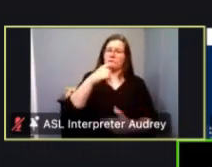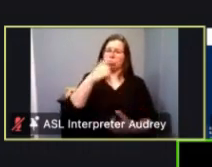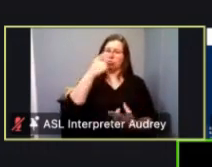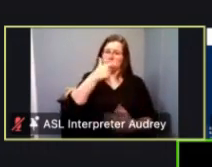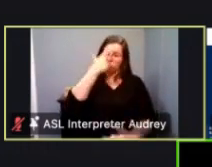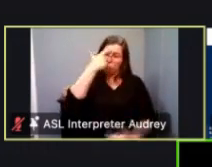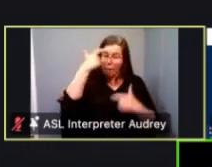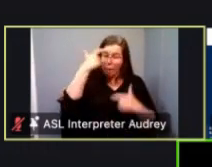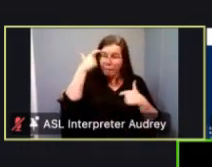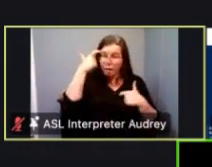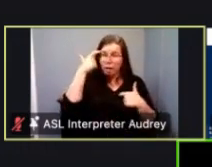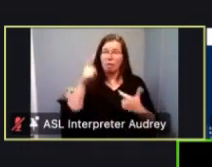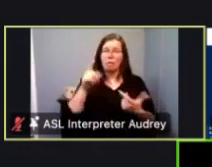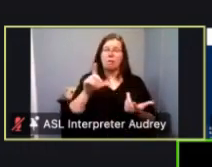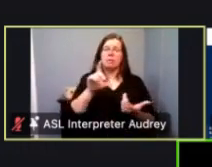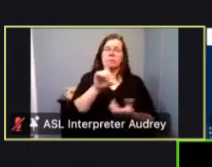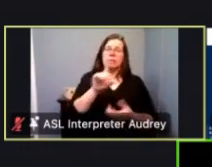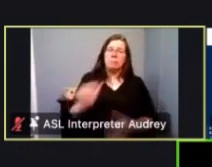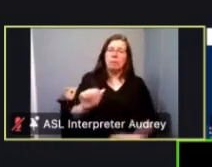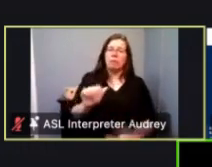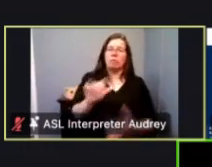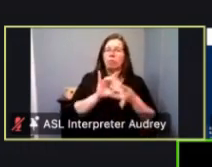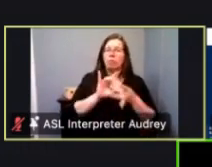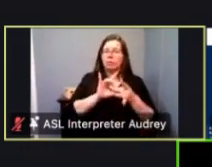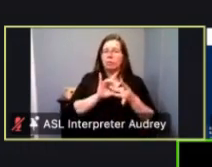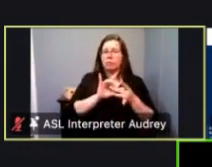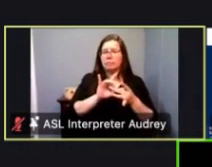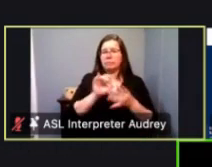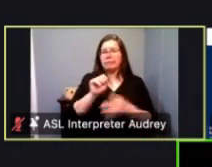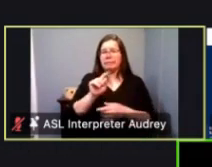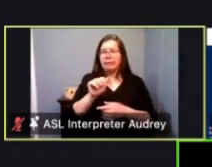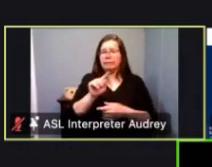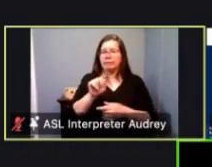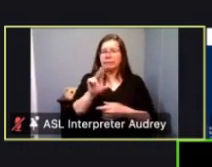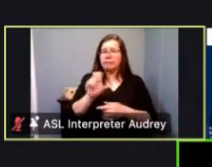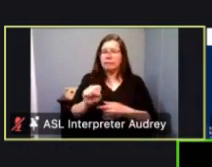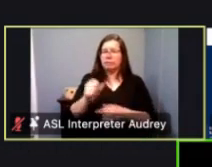relational status, gender, and sexual identity.